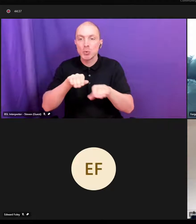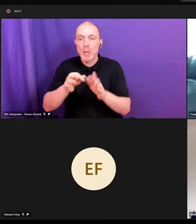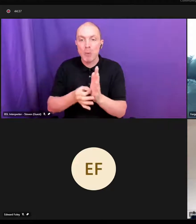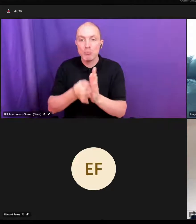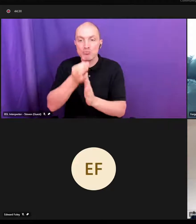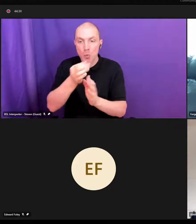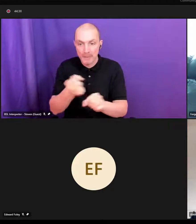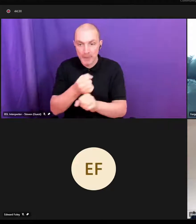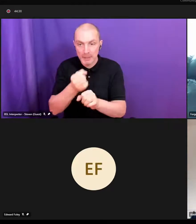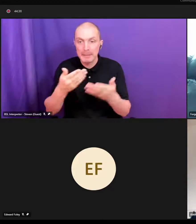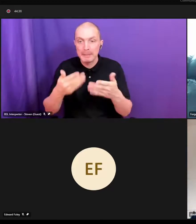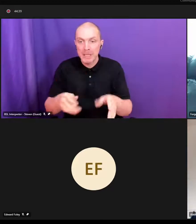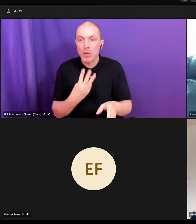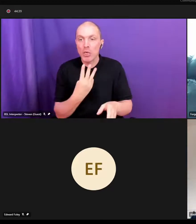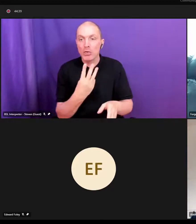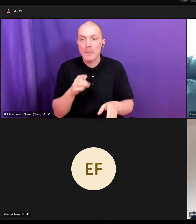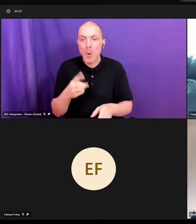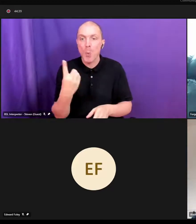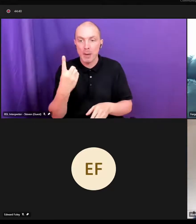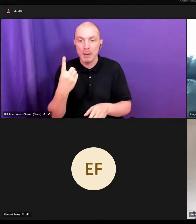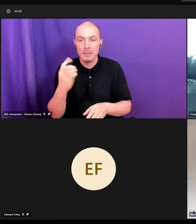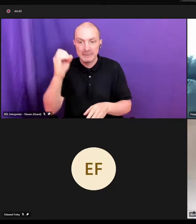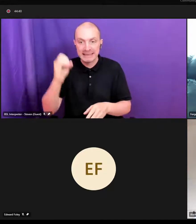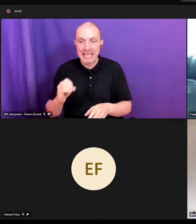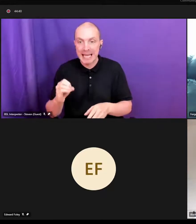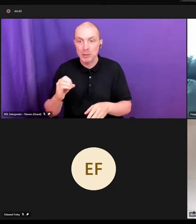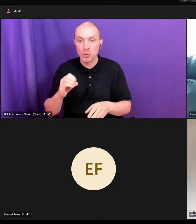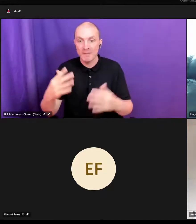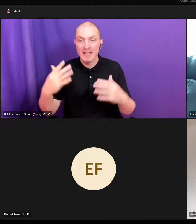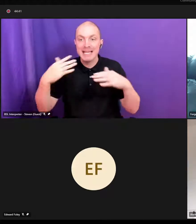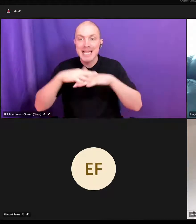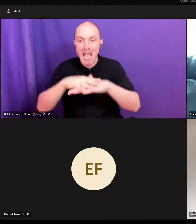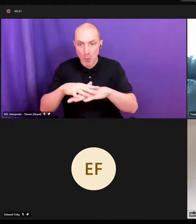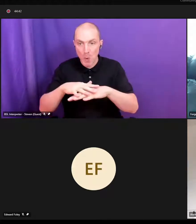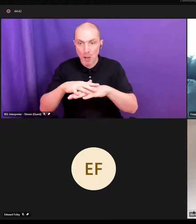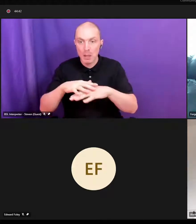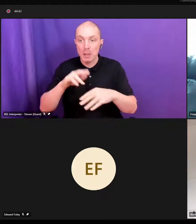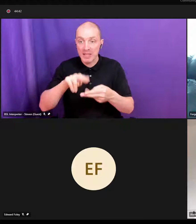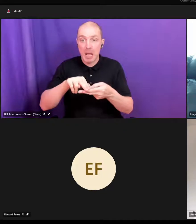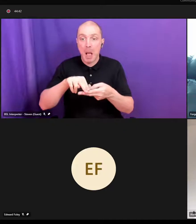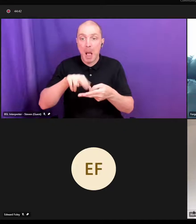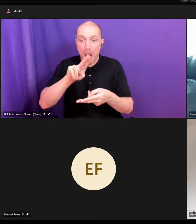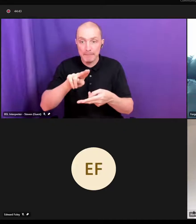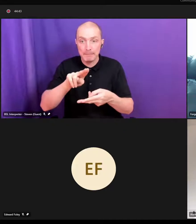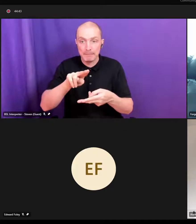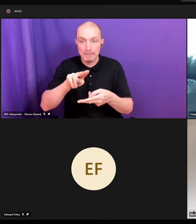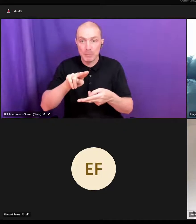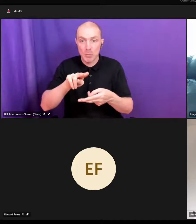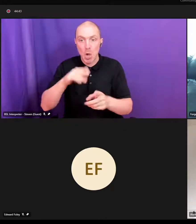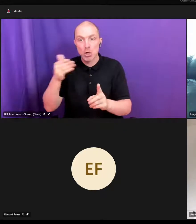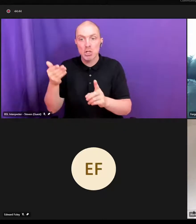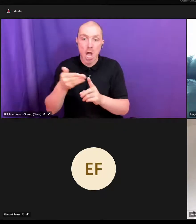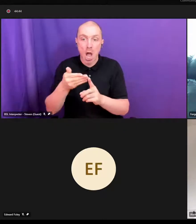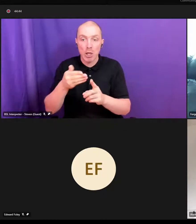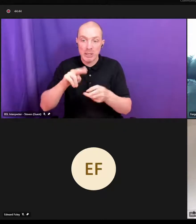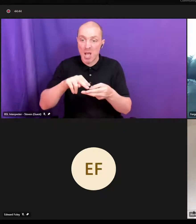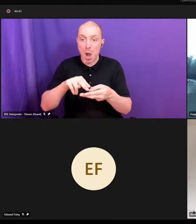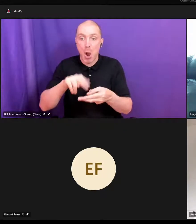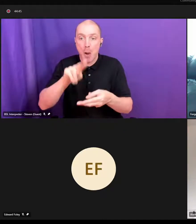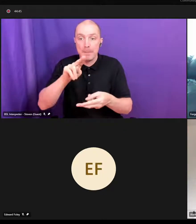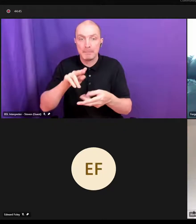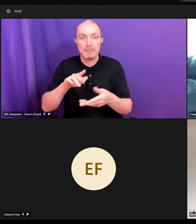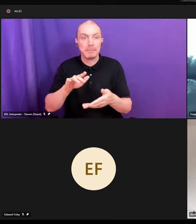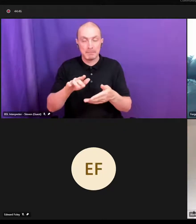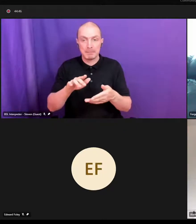covered 3.1% of the road network. That was actually up from the target once COVID actually started to kick in, so that